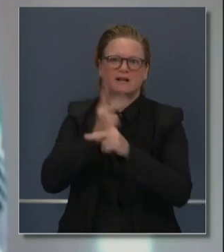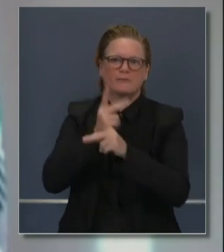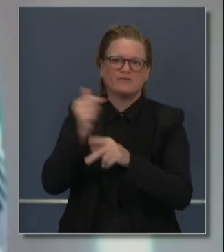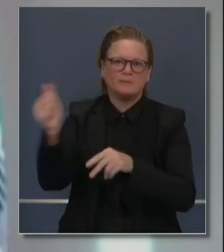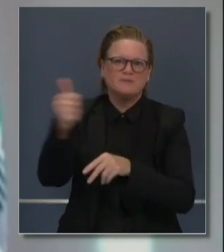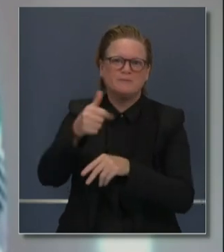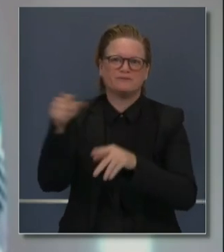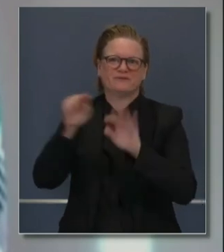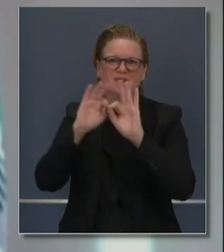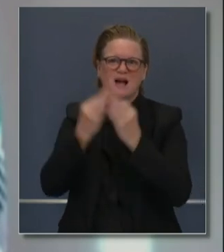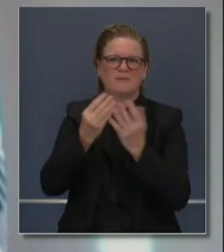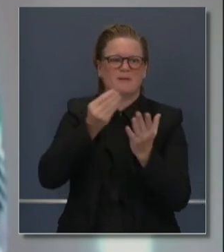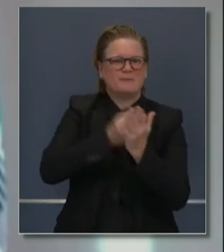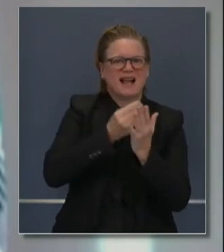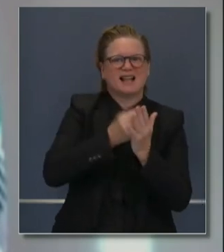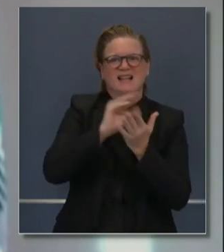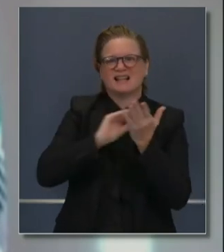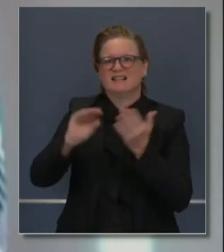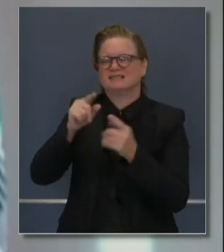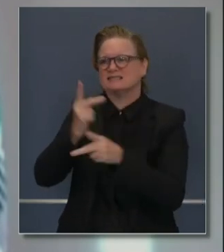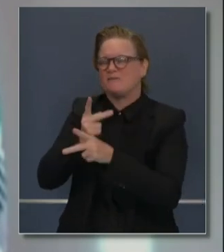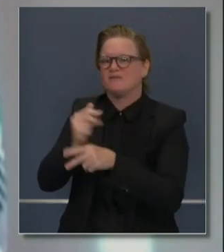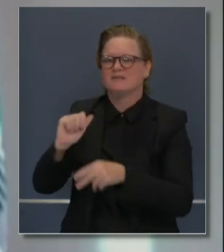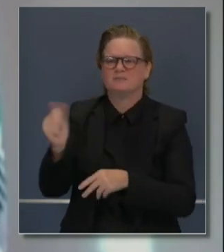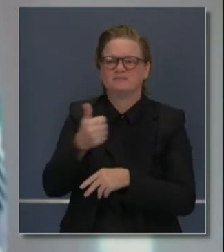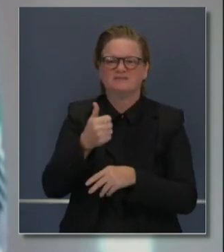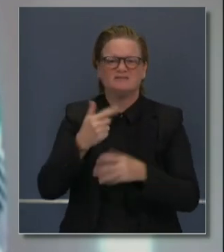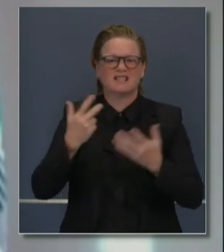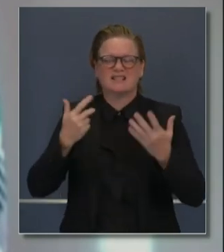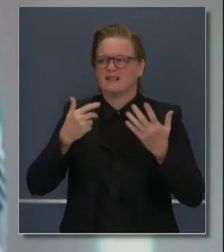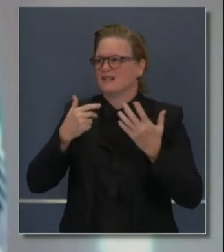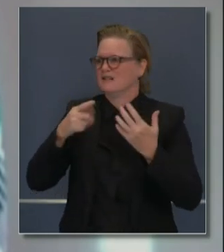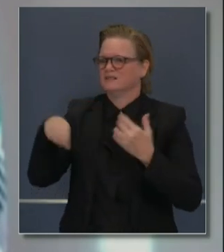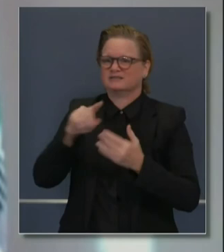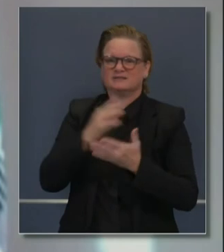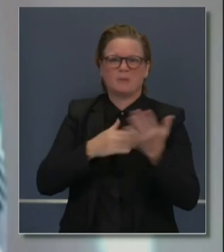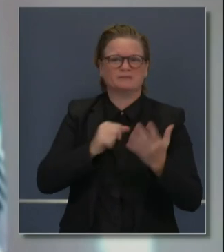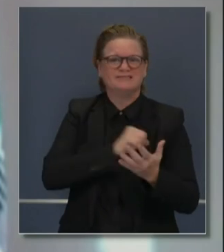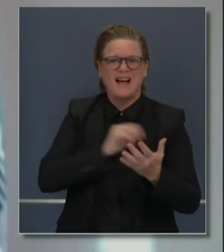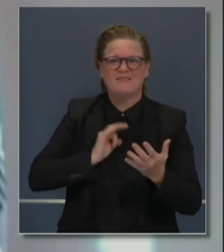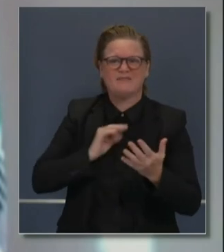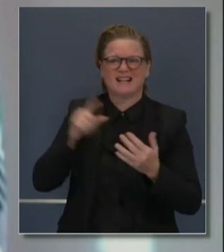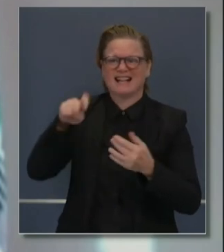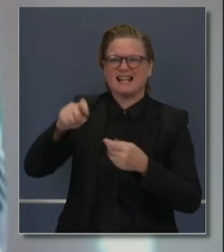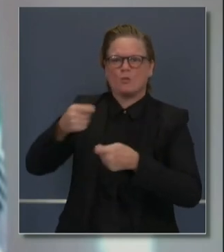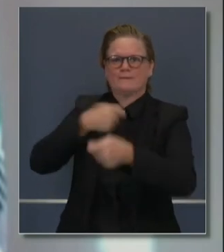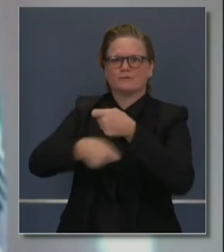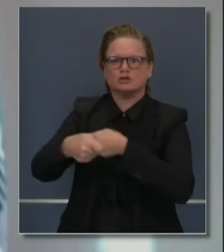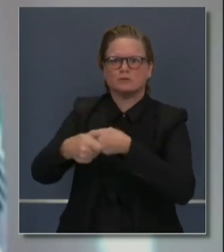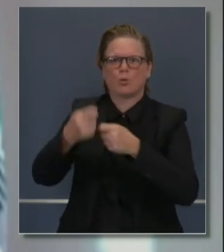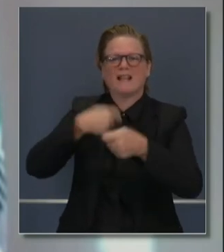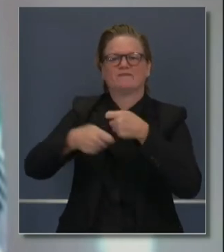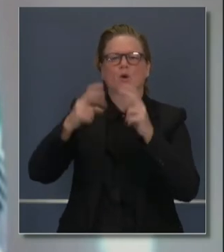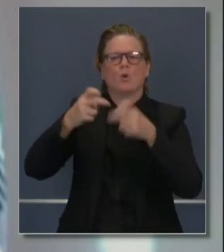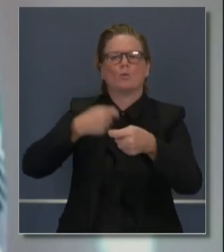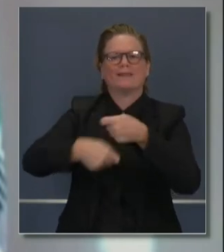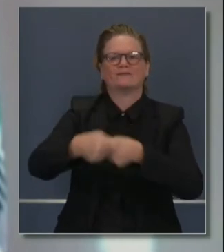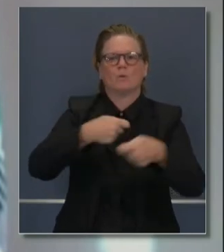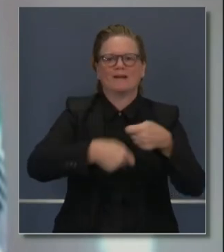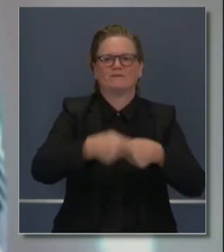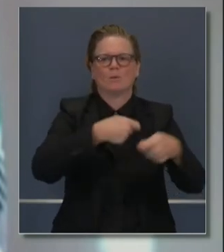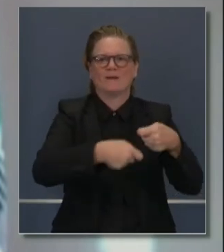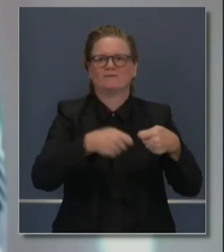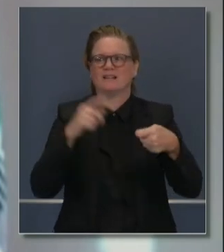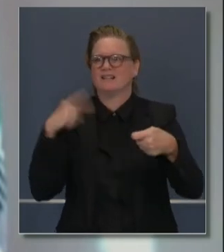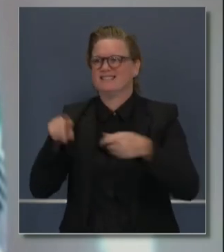staff as we found in the summer and the spring to cover shifts. We need to make sure that all of the things that the governor mentioned,